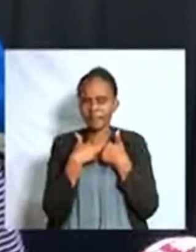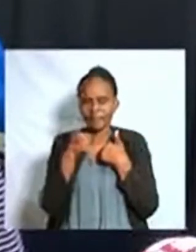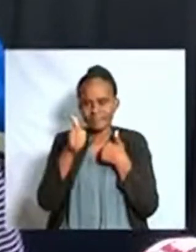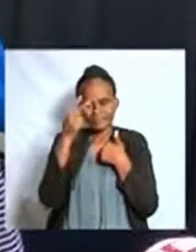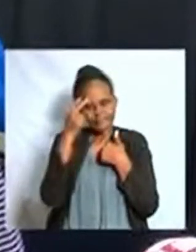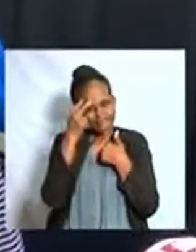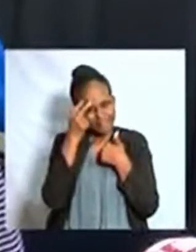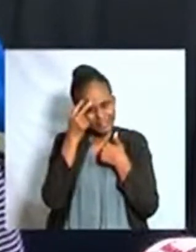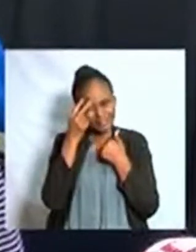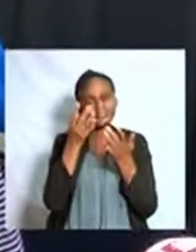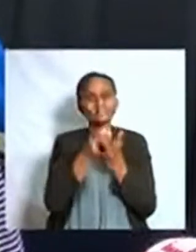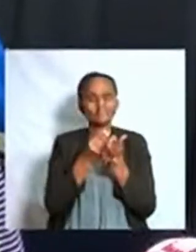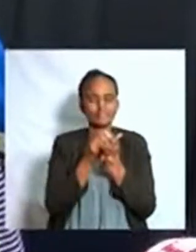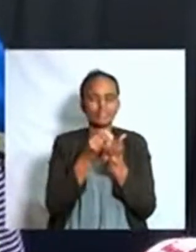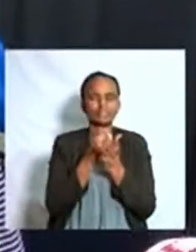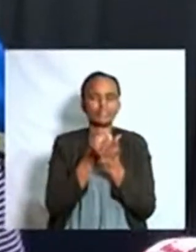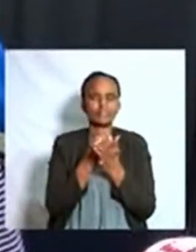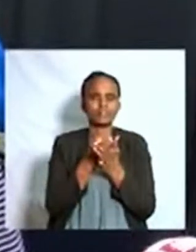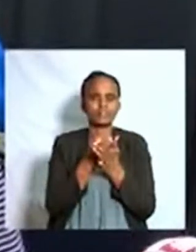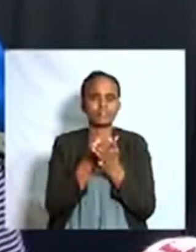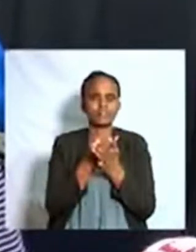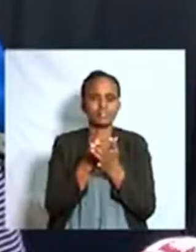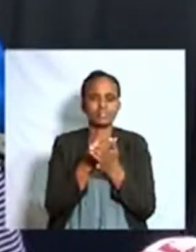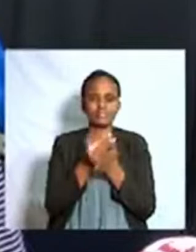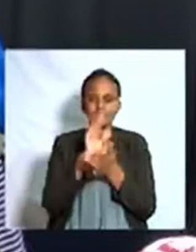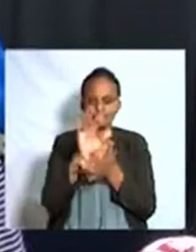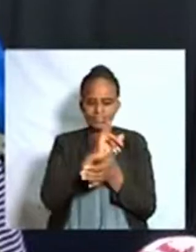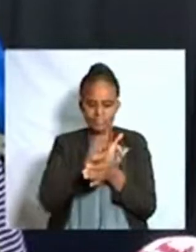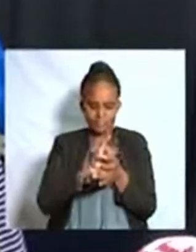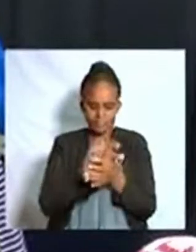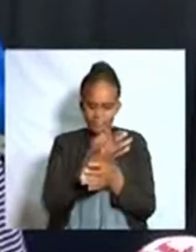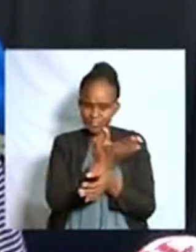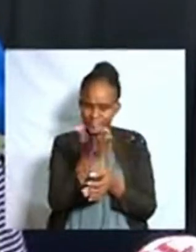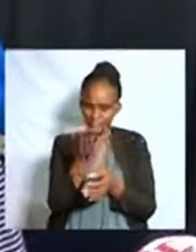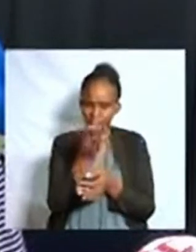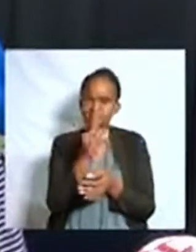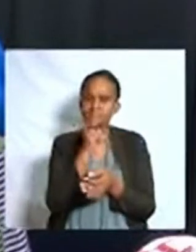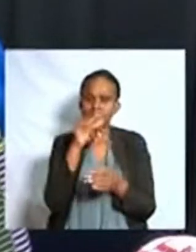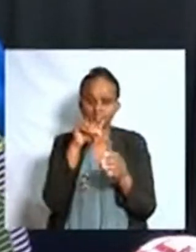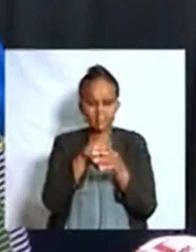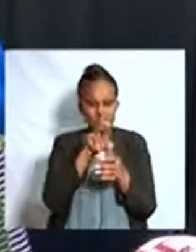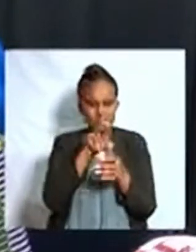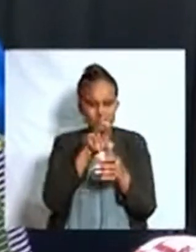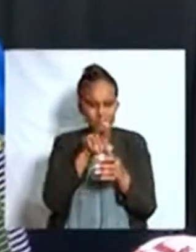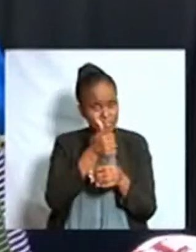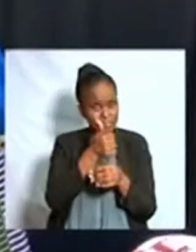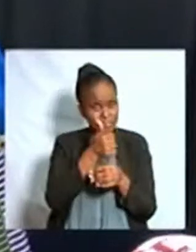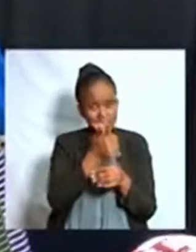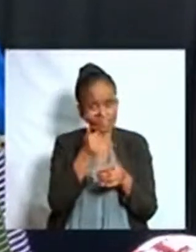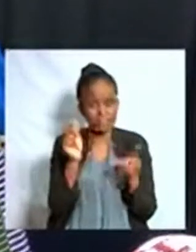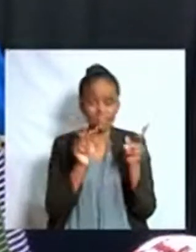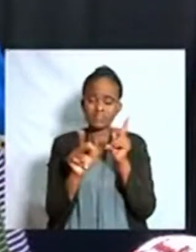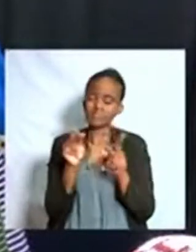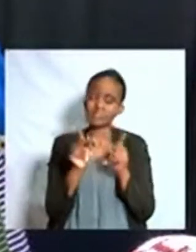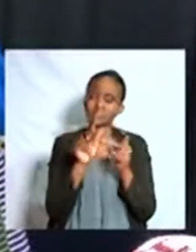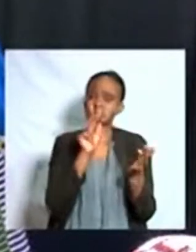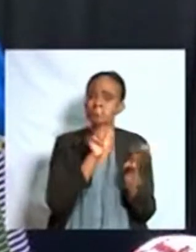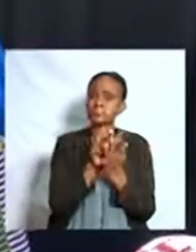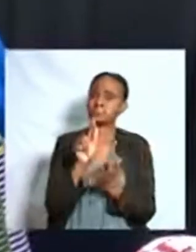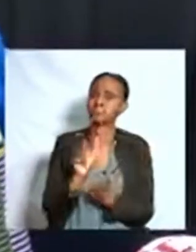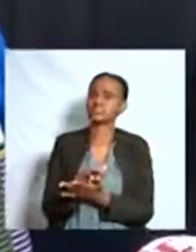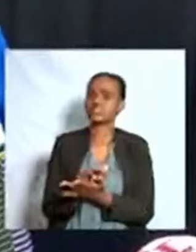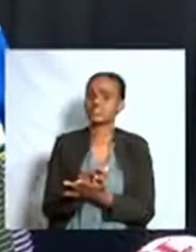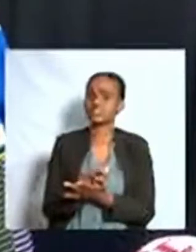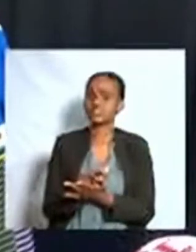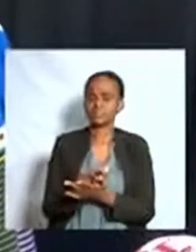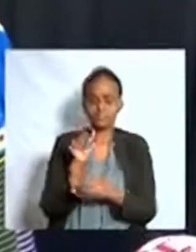the finances of an institution. You say, this, I'm not part and parcel, find somebody else to sign. So